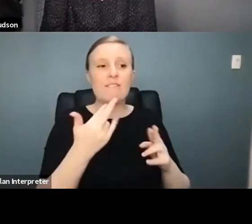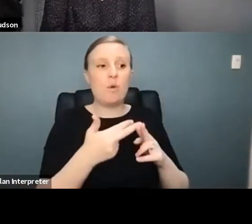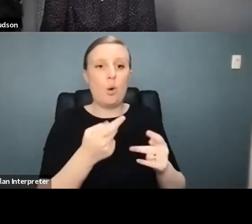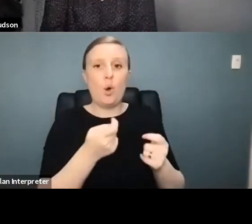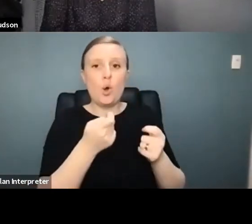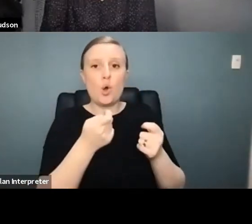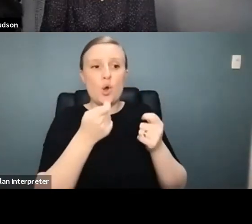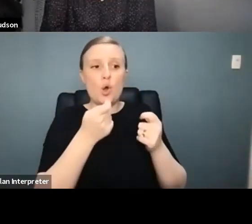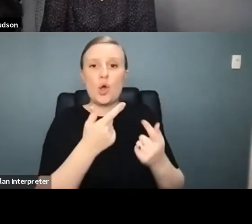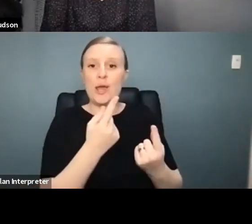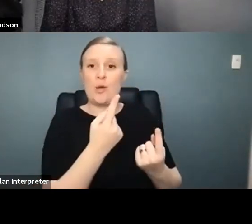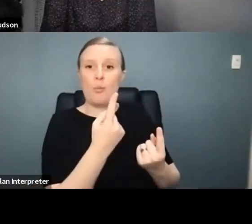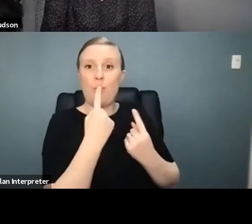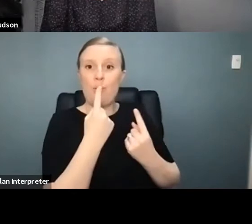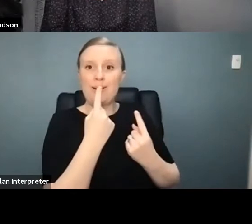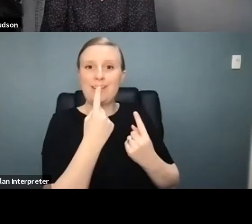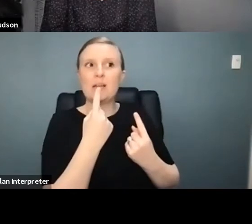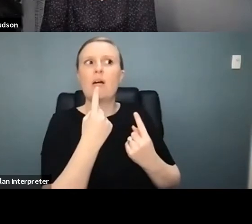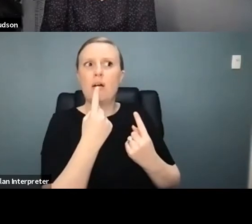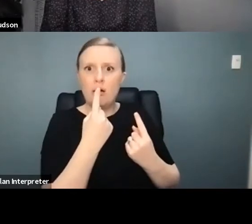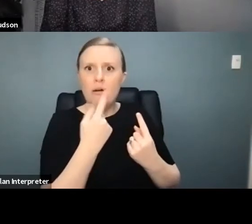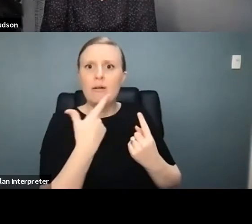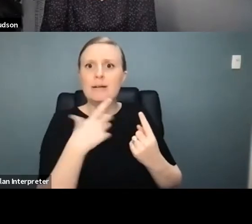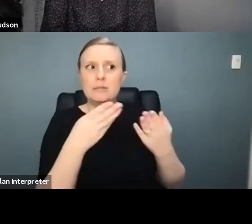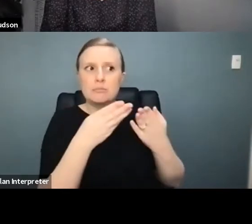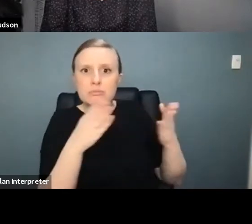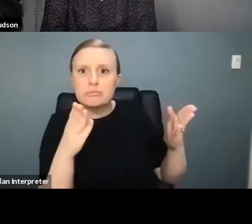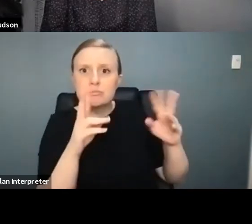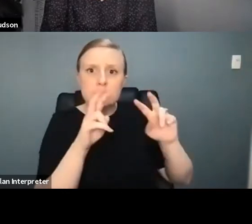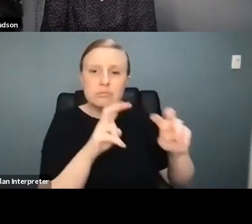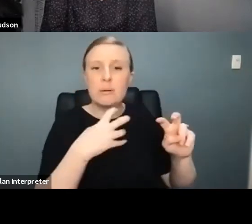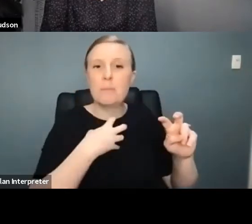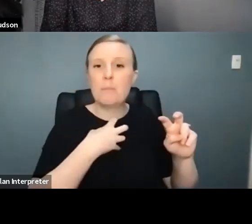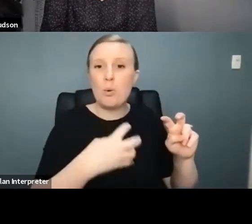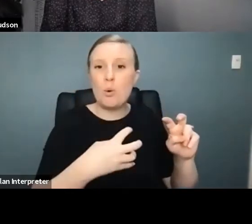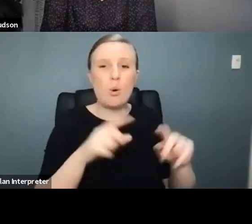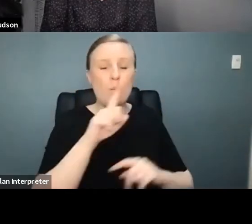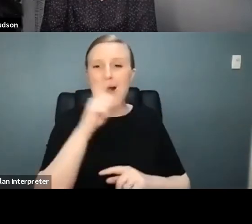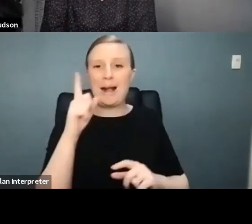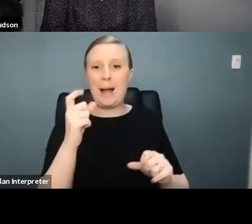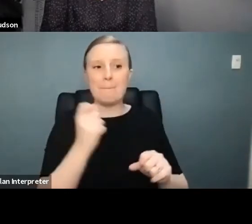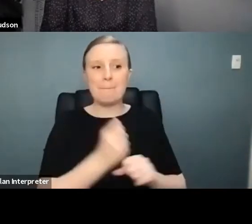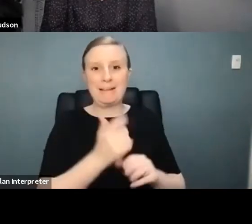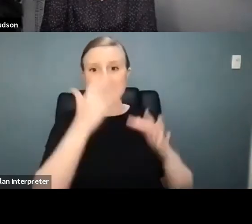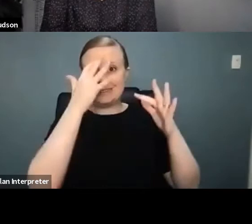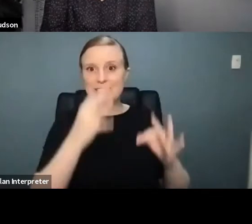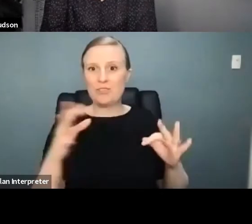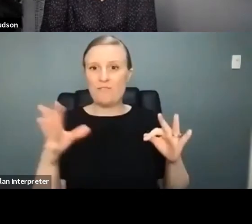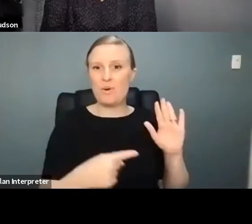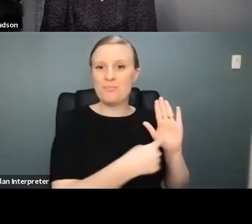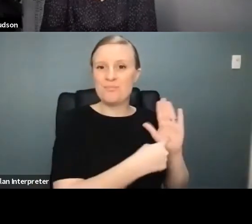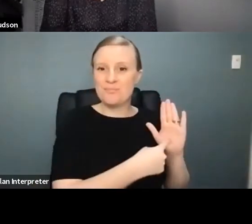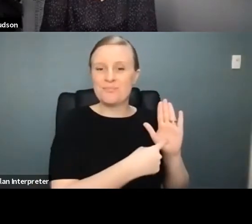firm conclusions about particular outcomes because we don't have that underlying population